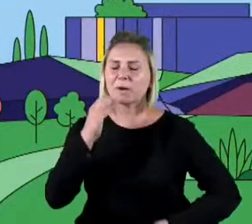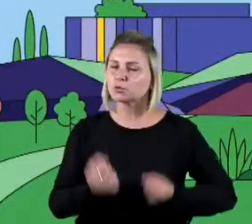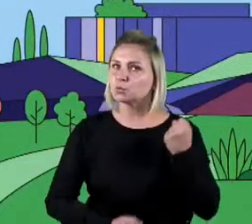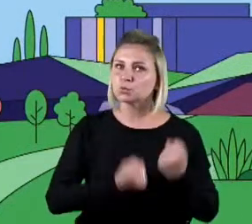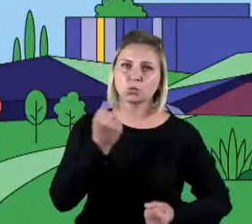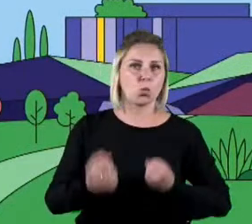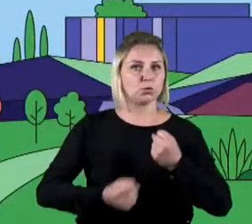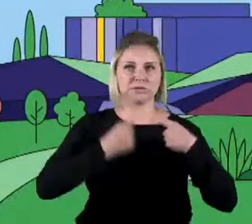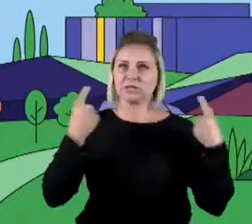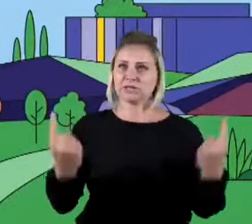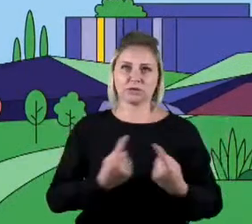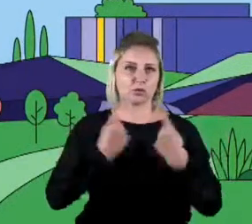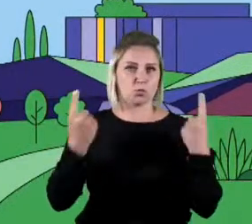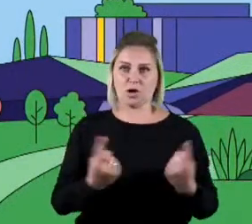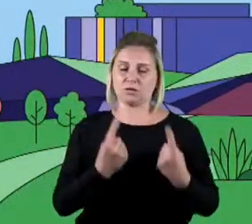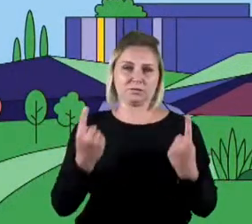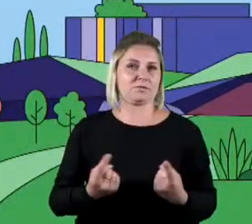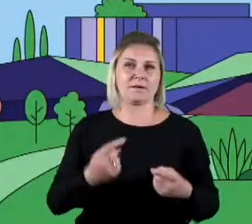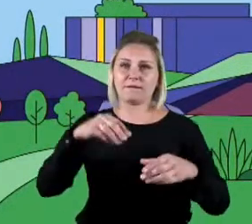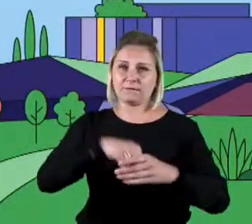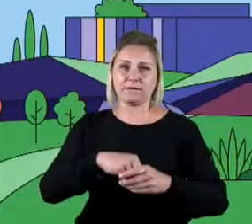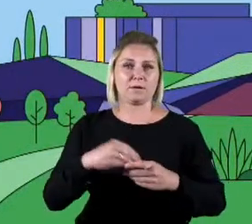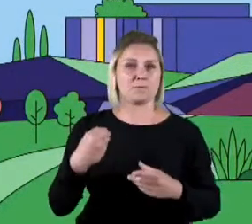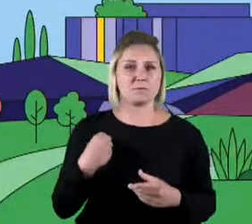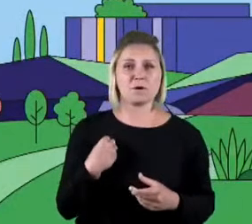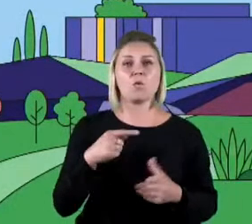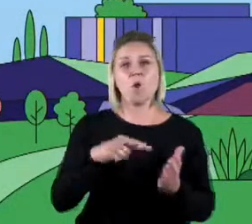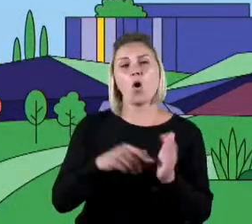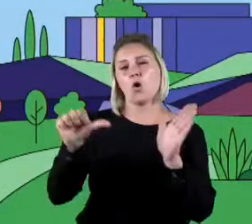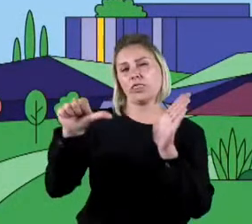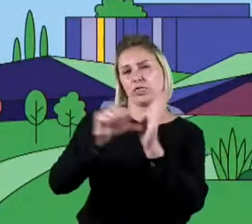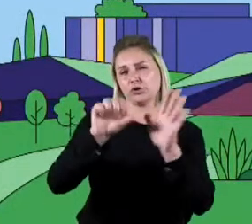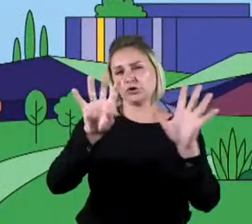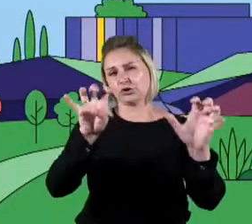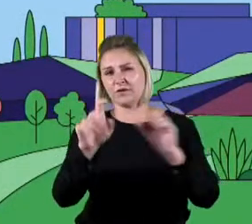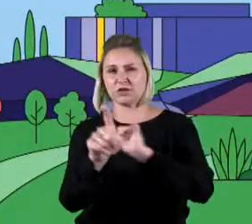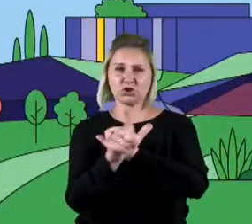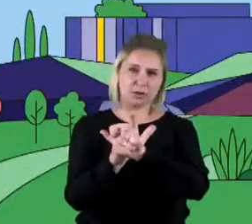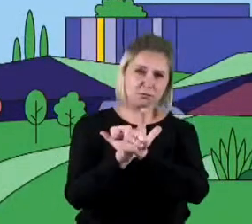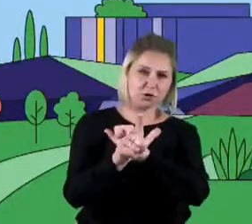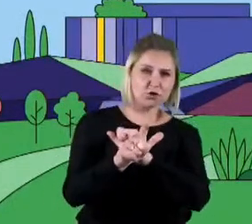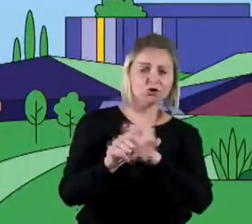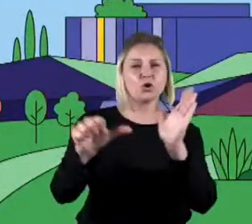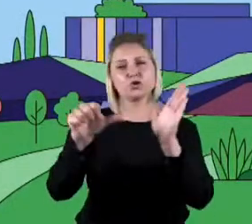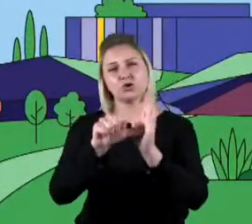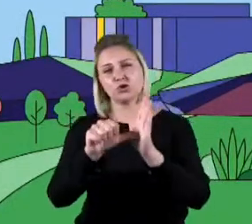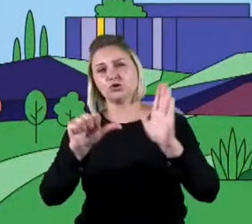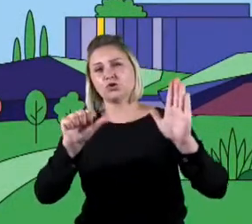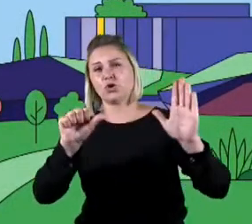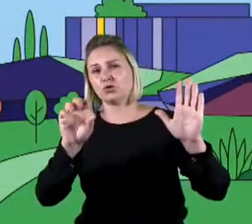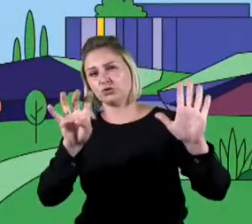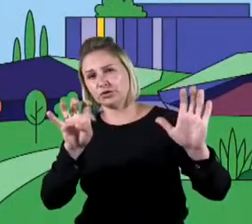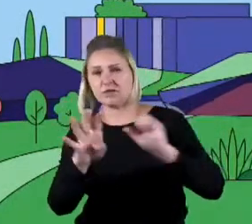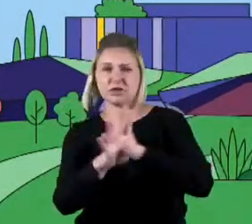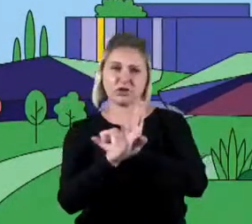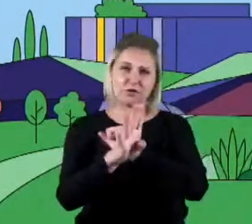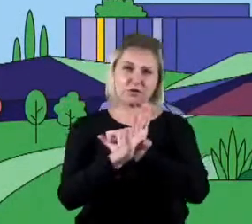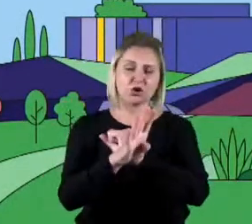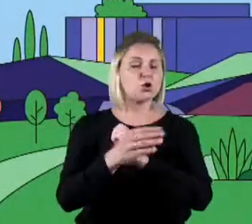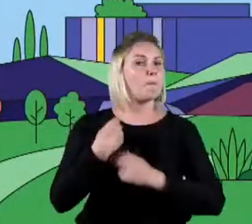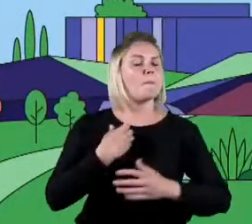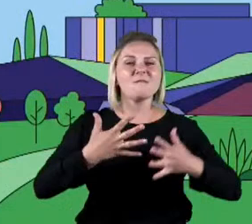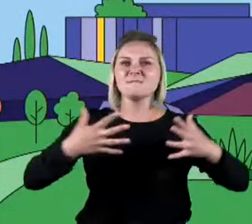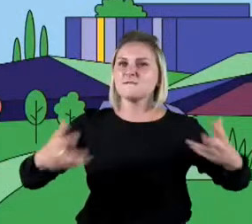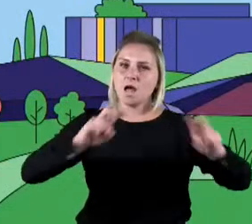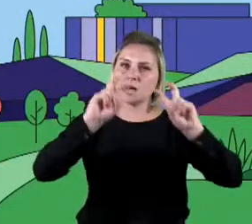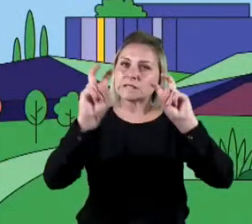stresses, very, very difficult times that have left a mark. Between 1970 and